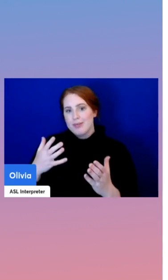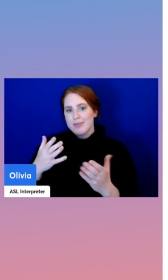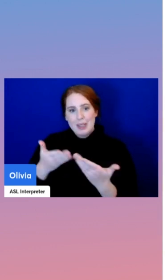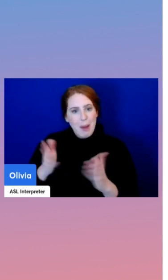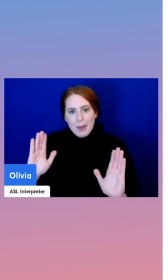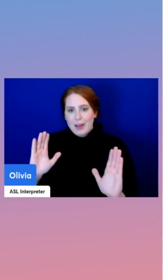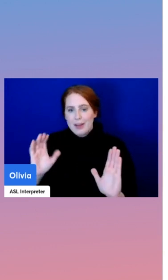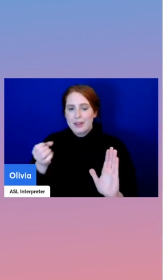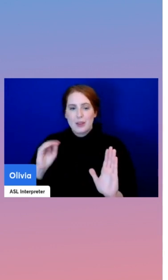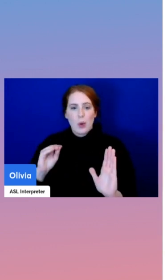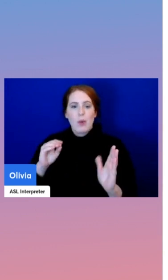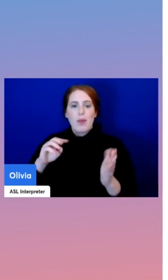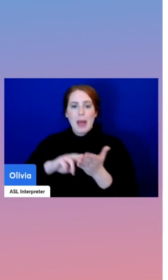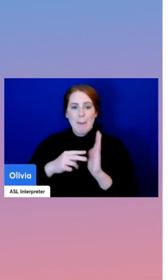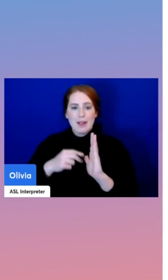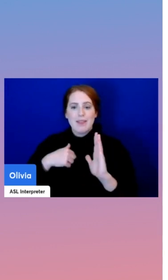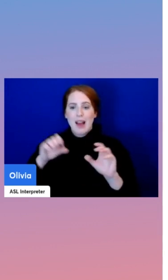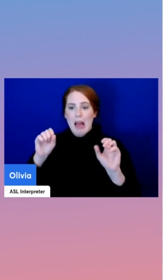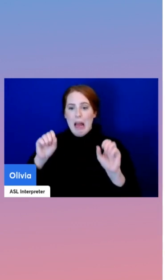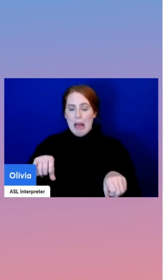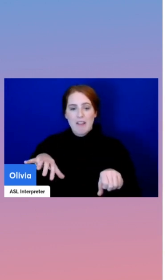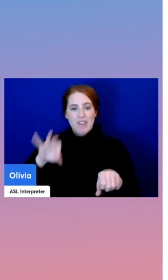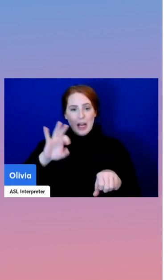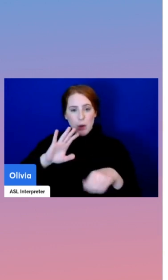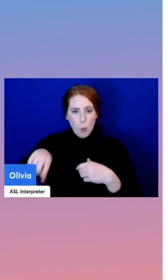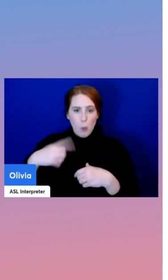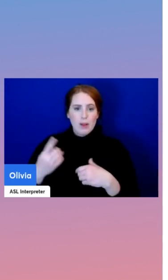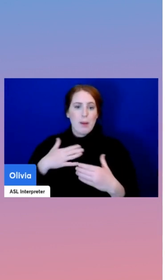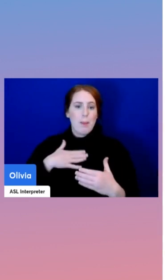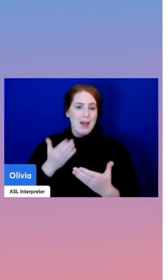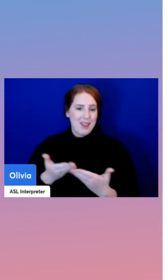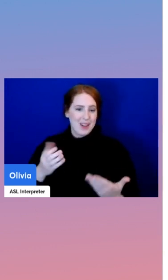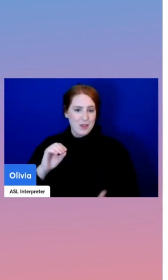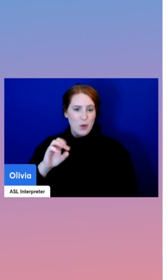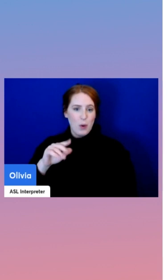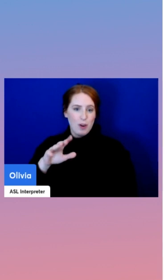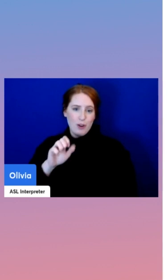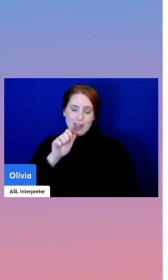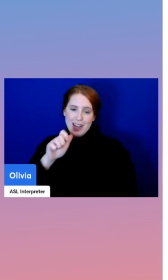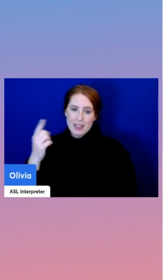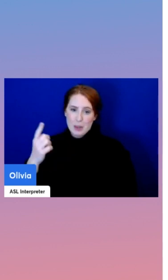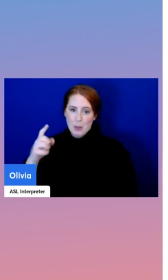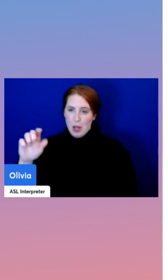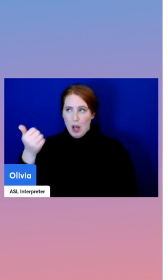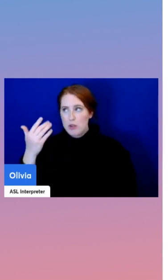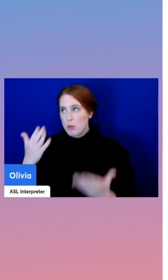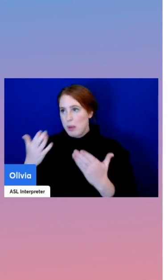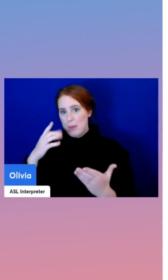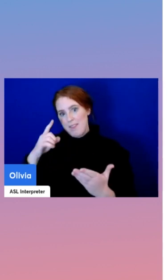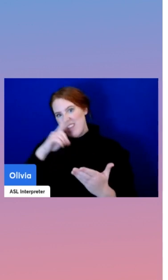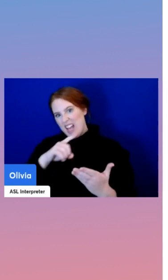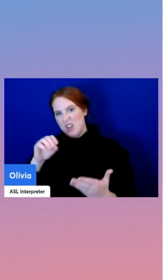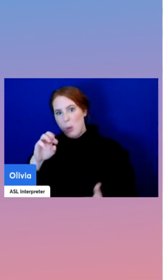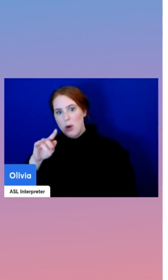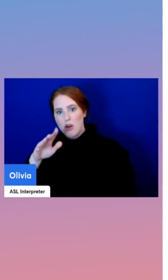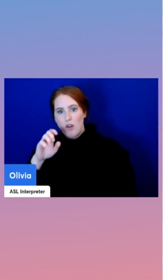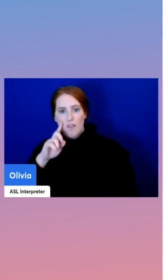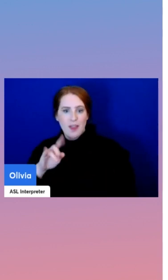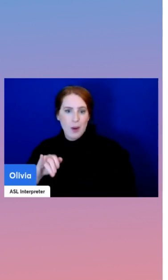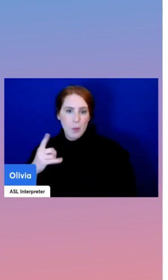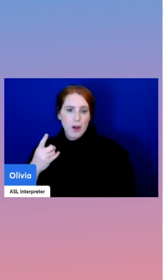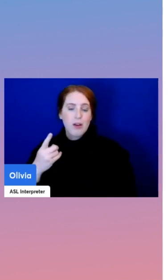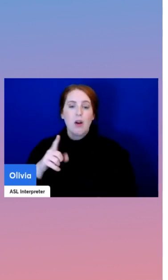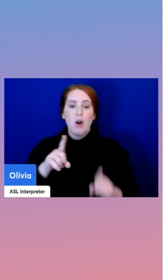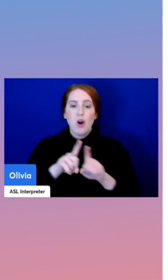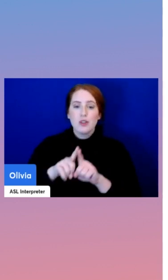sure that I'm grabbing only the AMIs that Oracle delivered and not someone who might spoof Oracle for that. I'm also specifying some